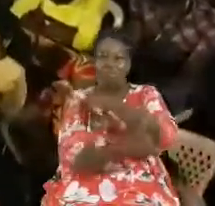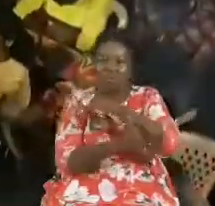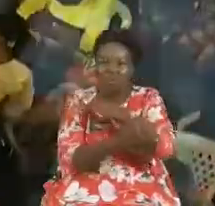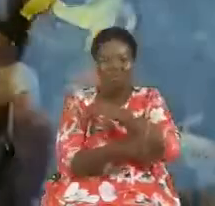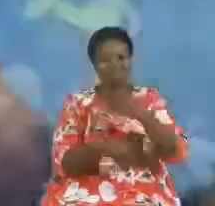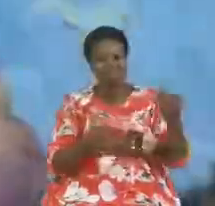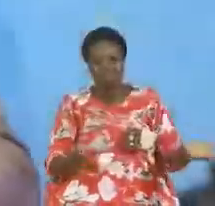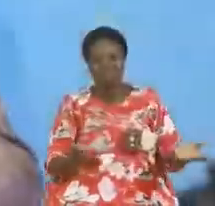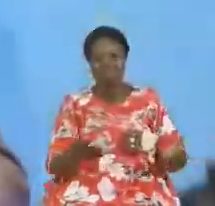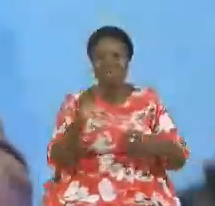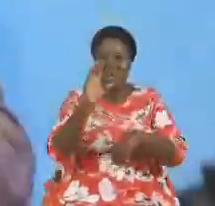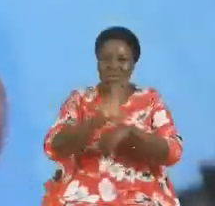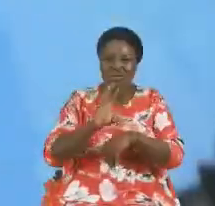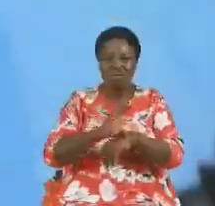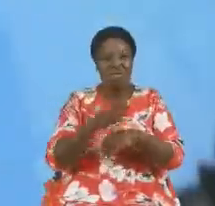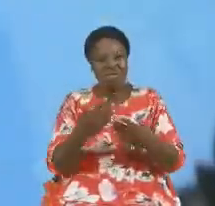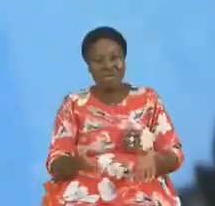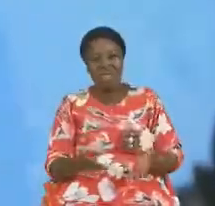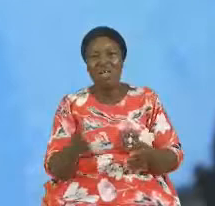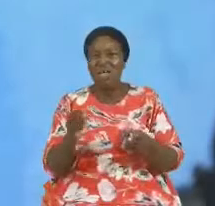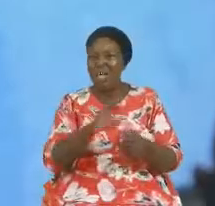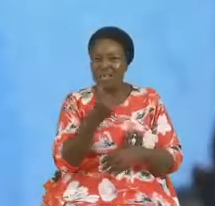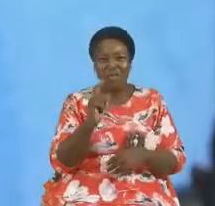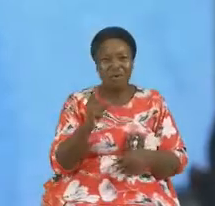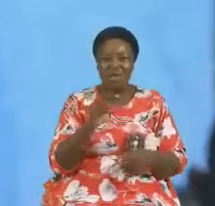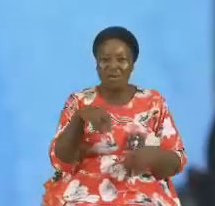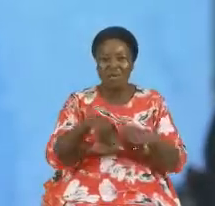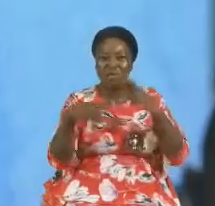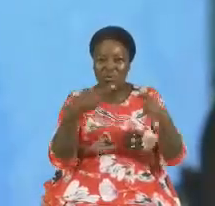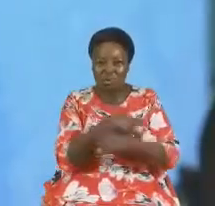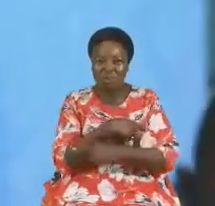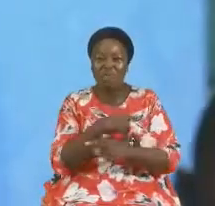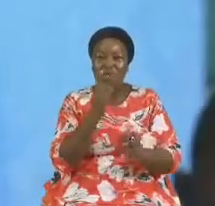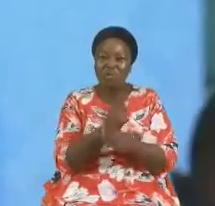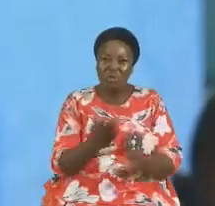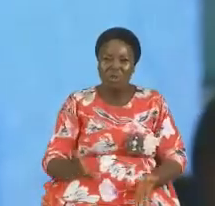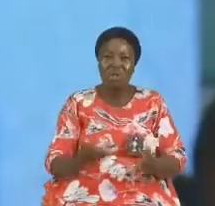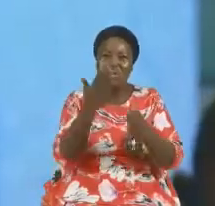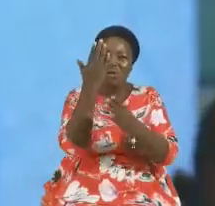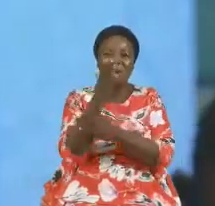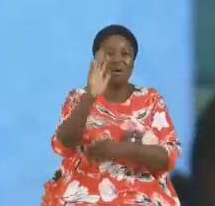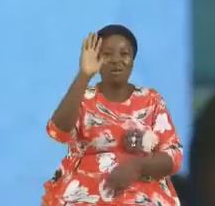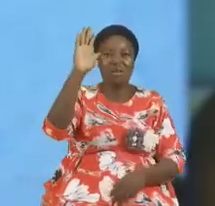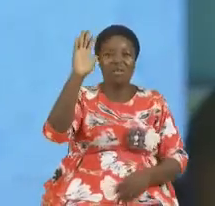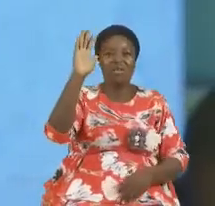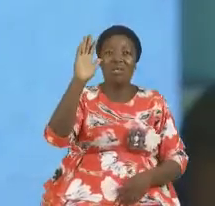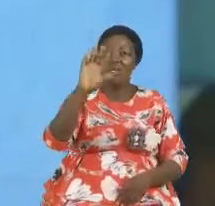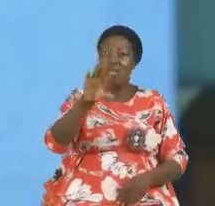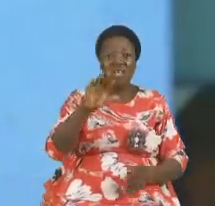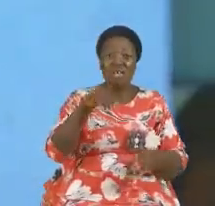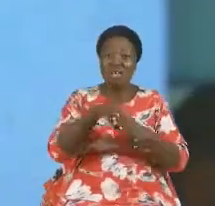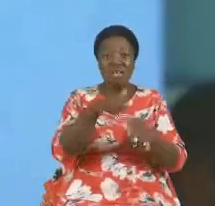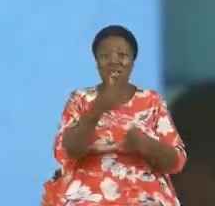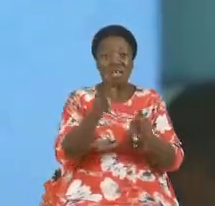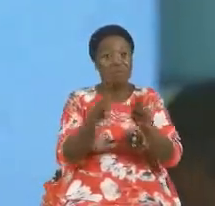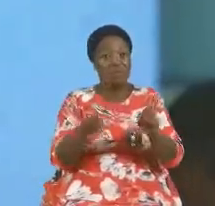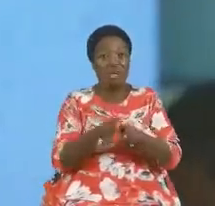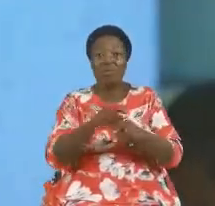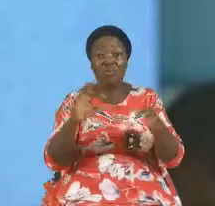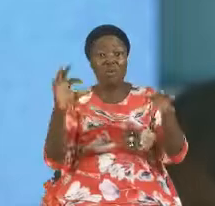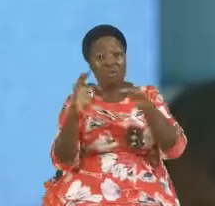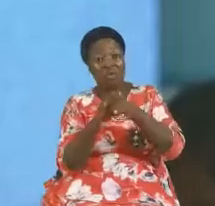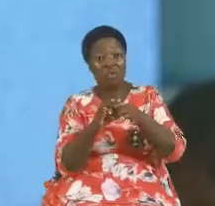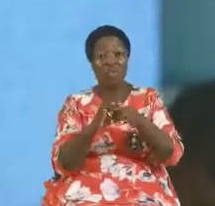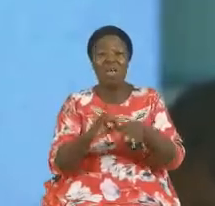are, location where you are hearing the sound of my voice. Salvation is coming to you now. Just raise up your hand